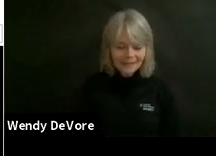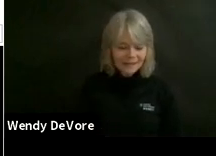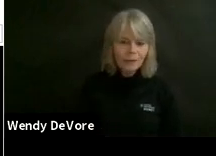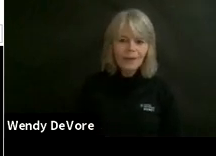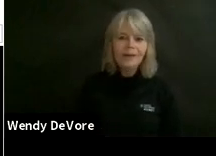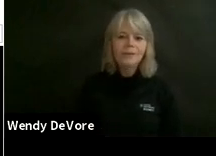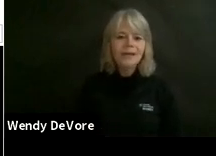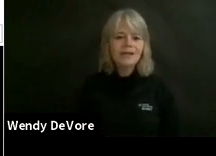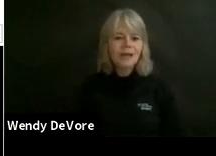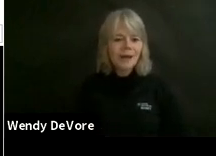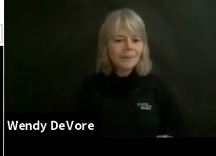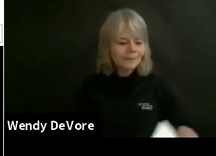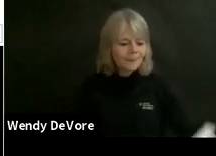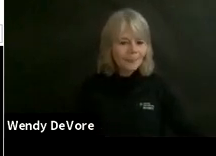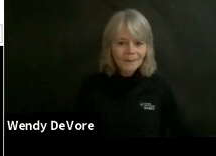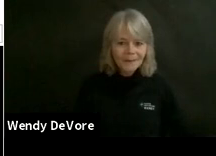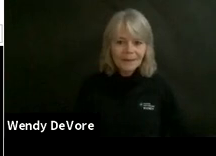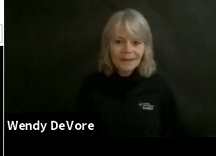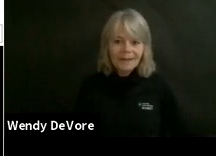since and he's doing a great job.